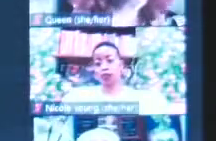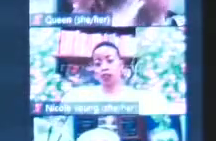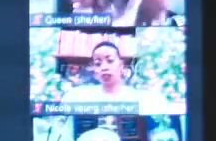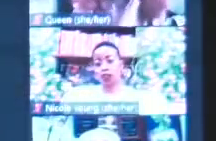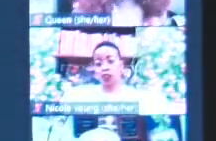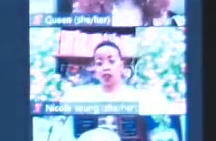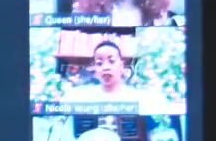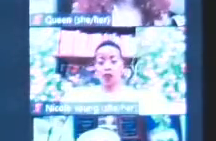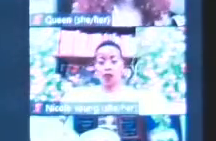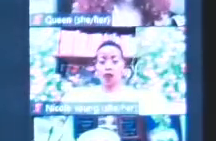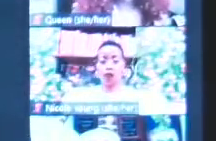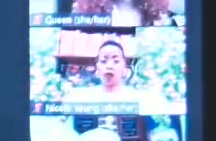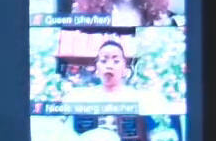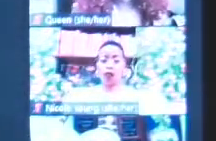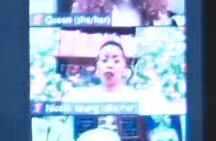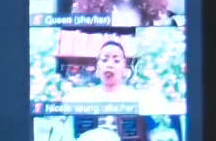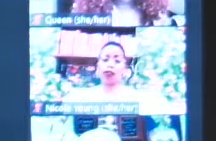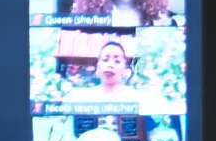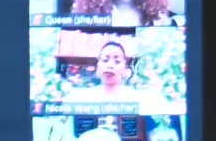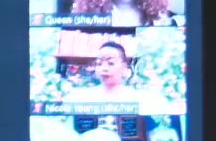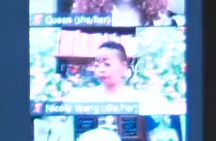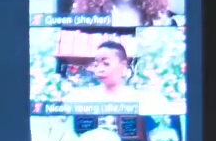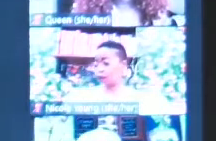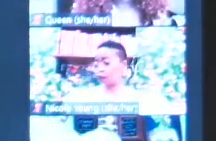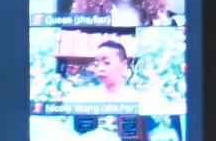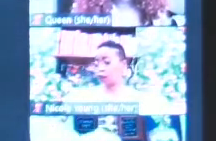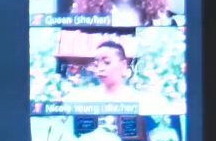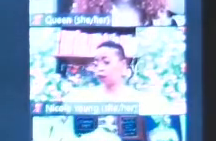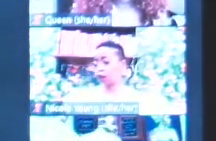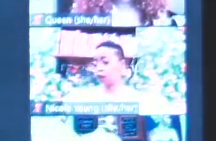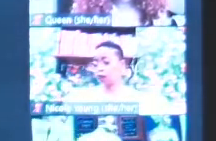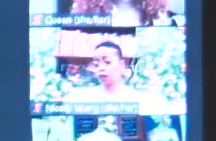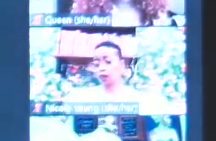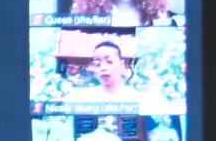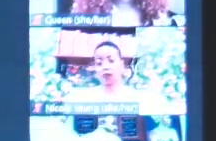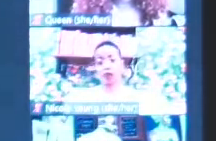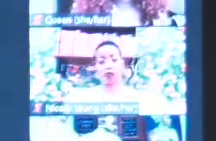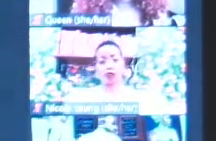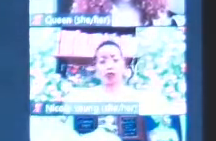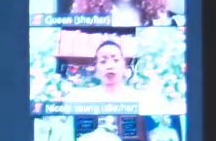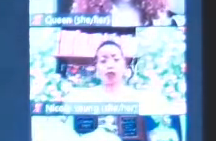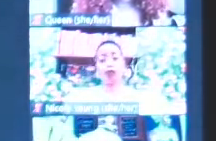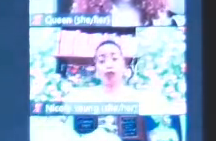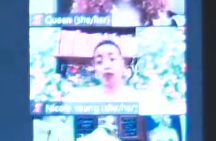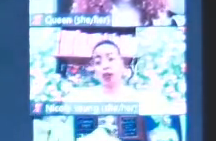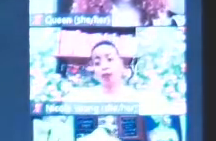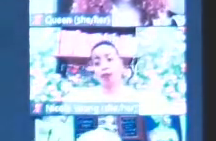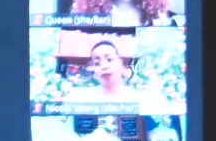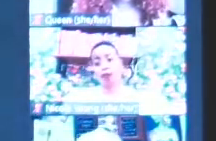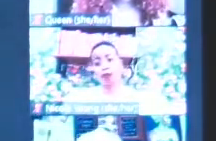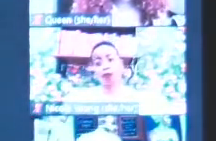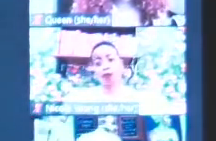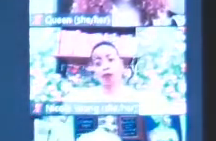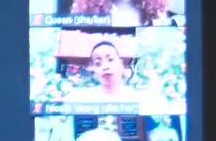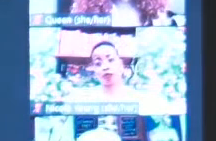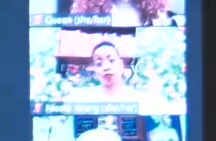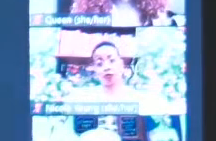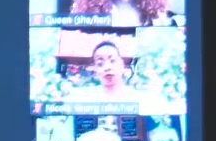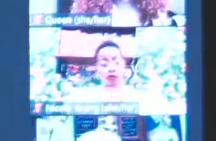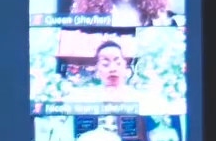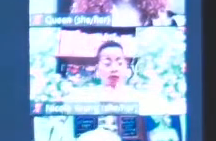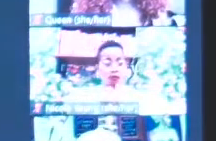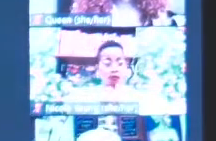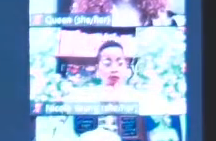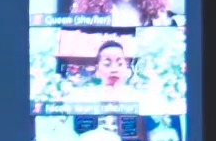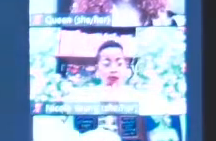Absolutely. And one of the things that I'm hearing y'all say, like a through line, is community. So we want to make sure that everyone has the